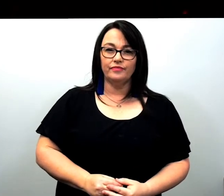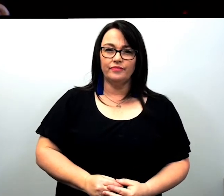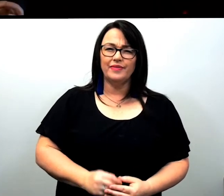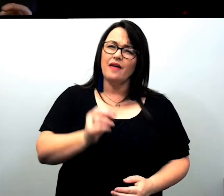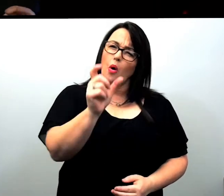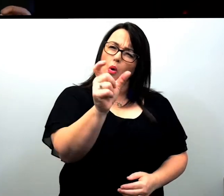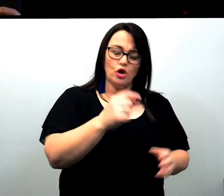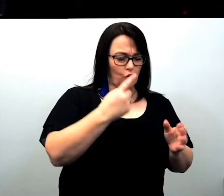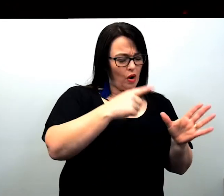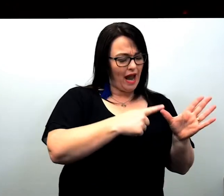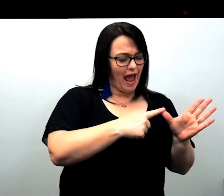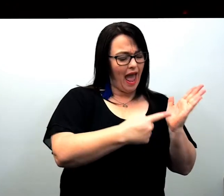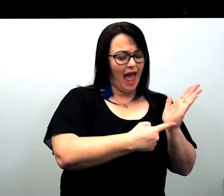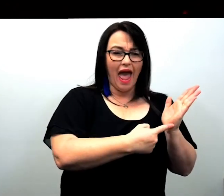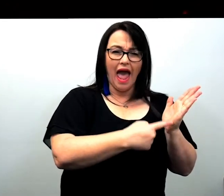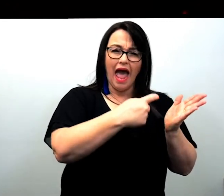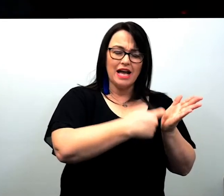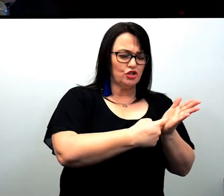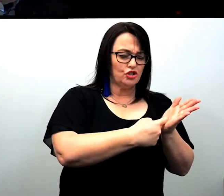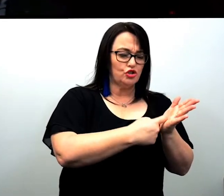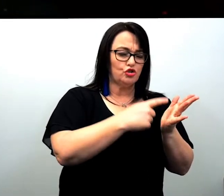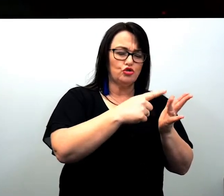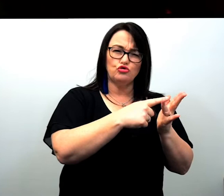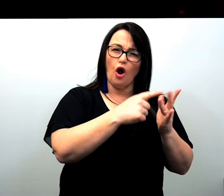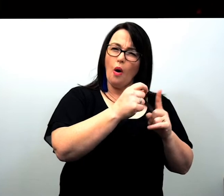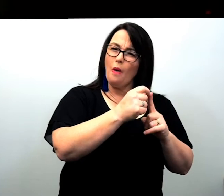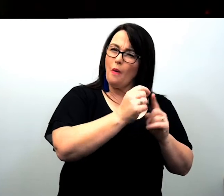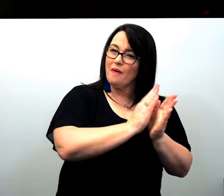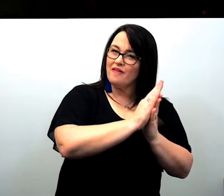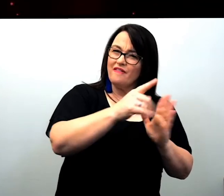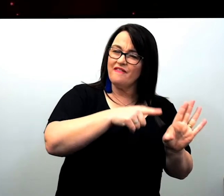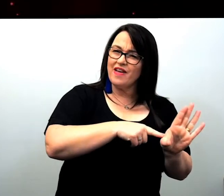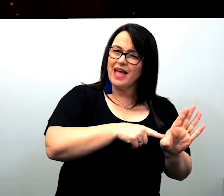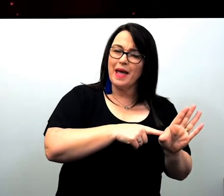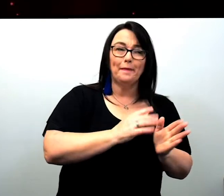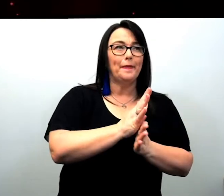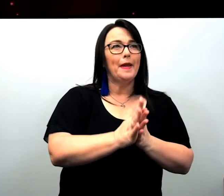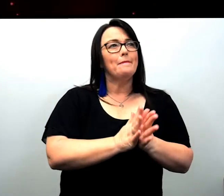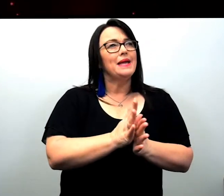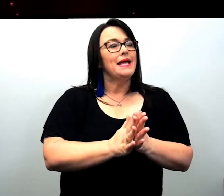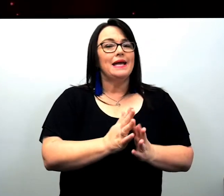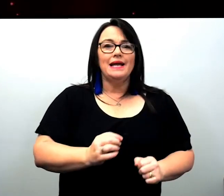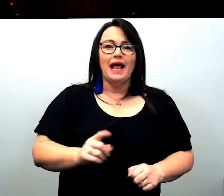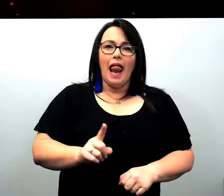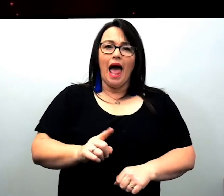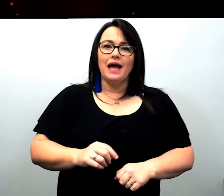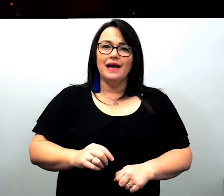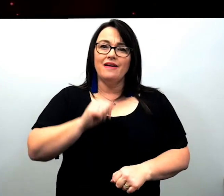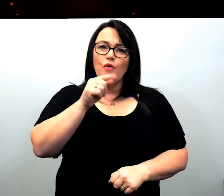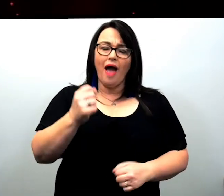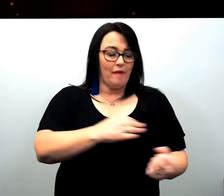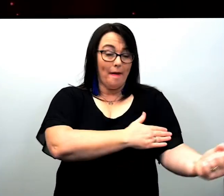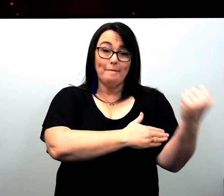atrophy, which actually what happens is if people do not, it actually means this, a wasting away of a body